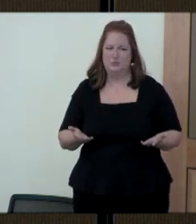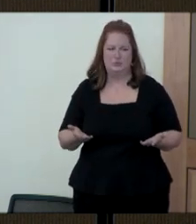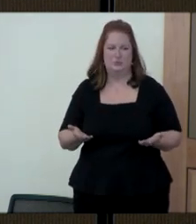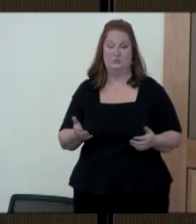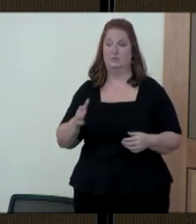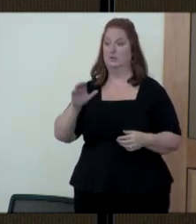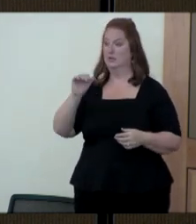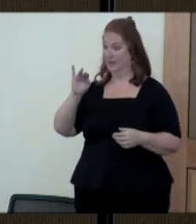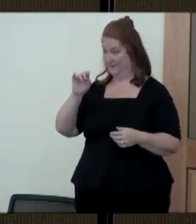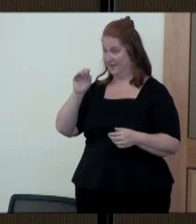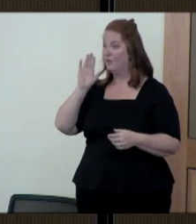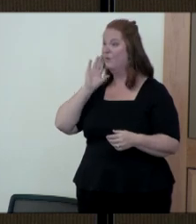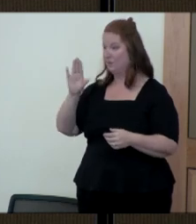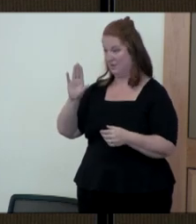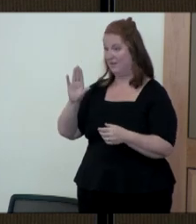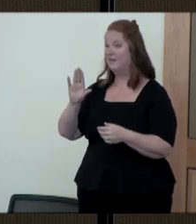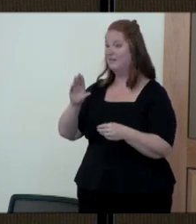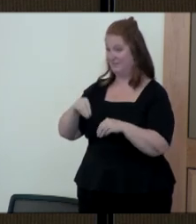Camille, we'll take you up on that.